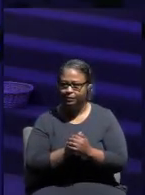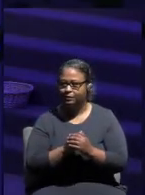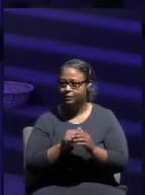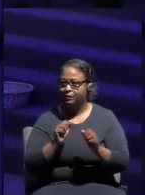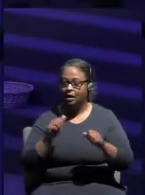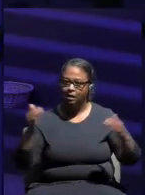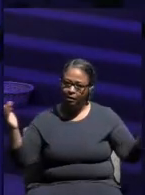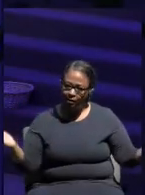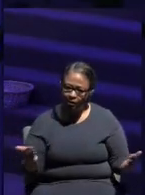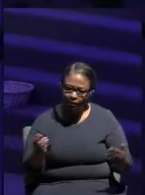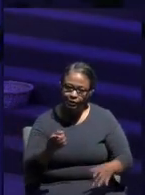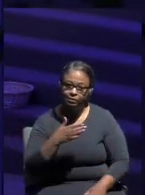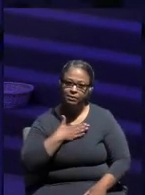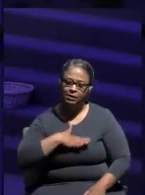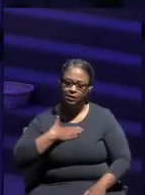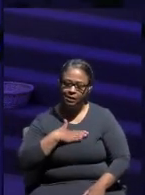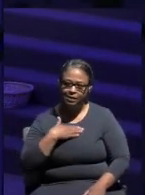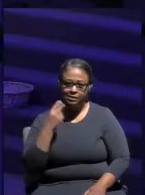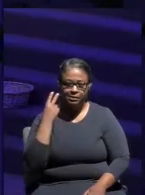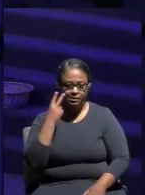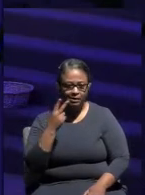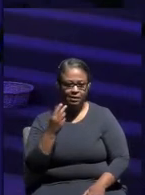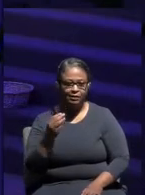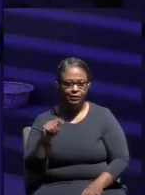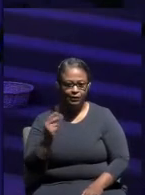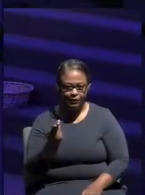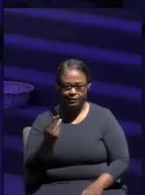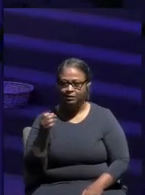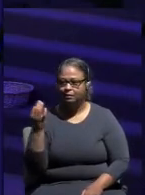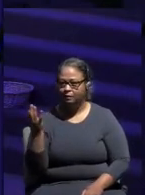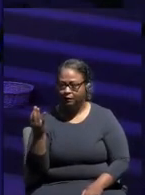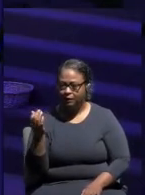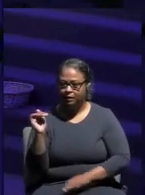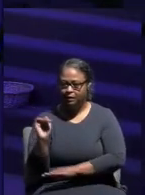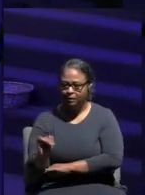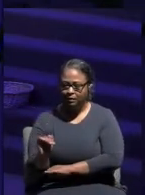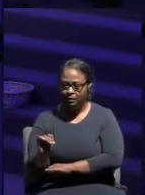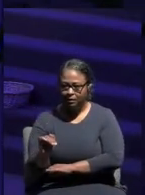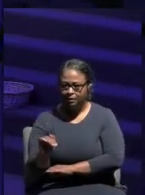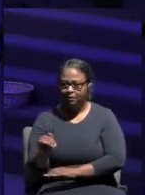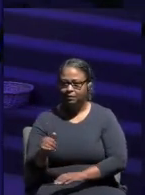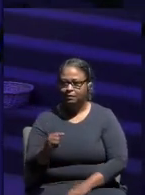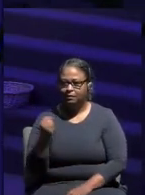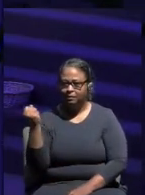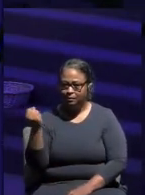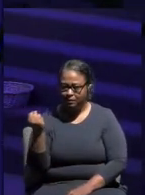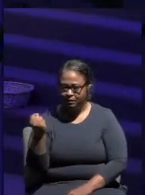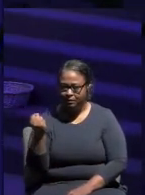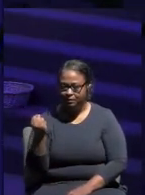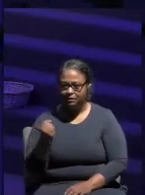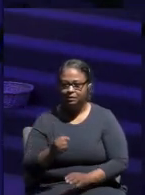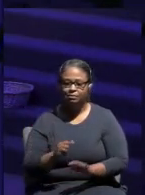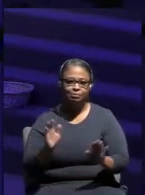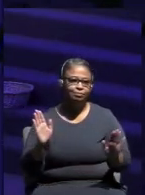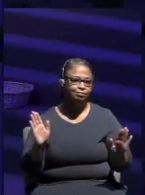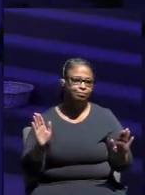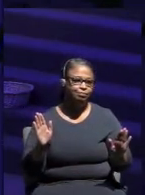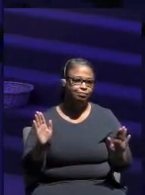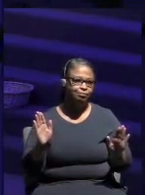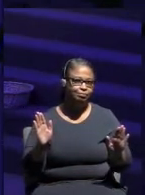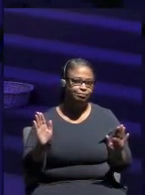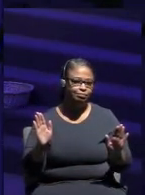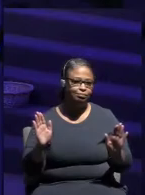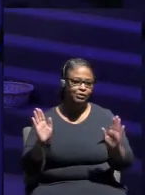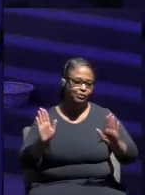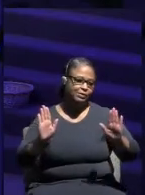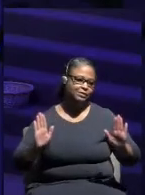I really encourage you to view Thursday night, Friday night, and Saturday afternoon, but Friday and Saturday was fabulous. Everything was fabulous. I